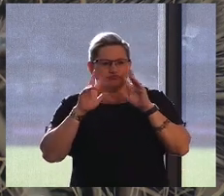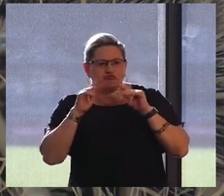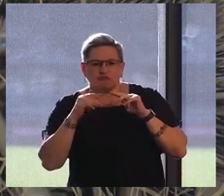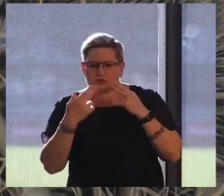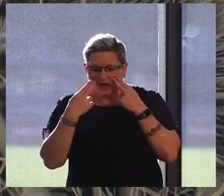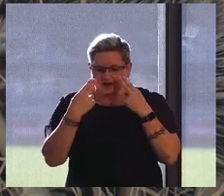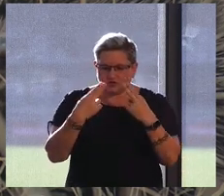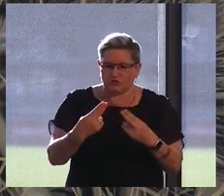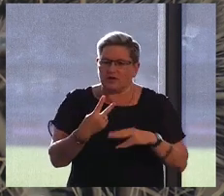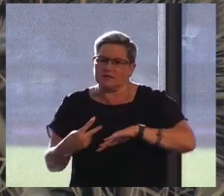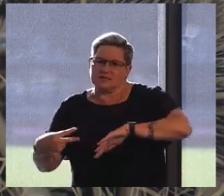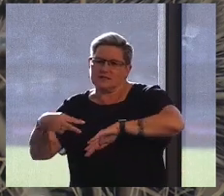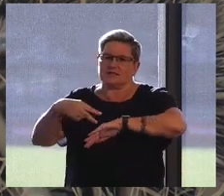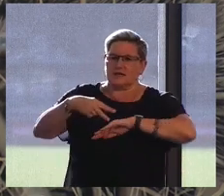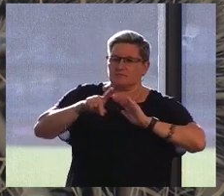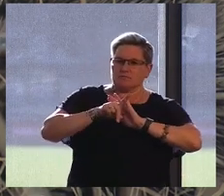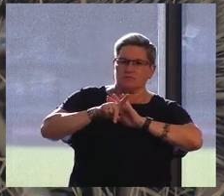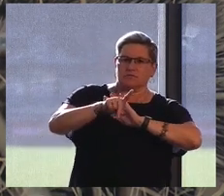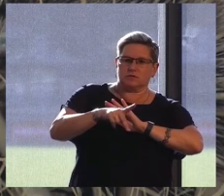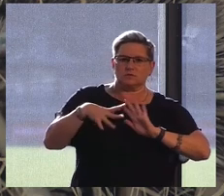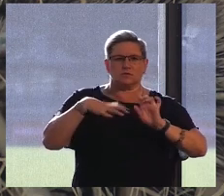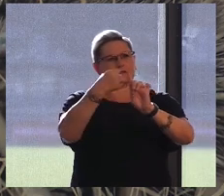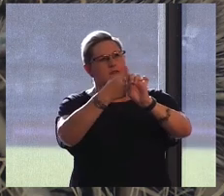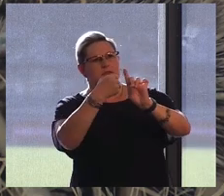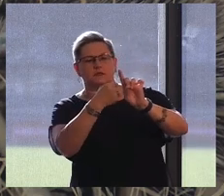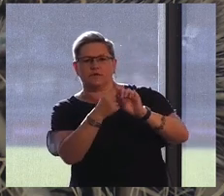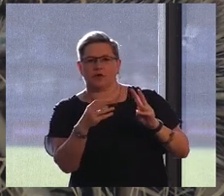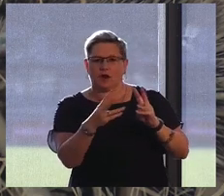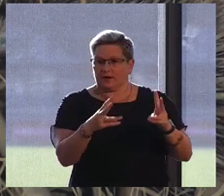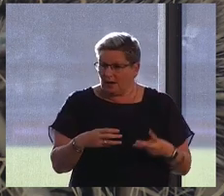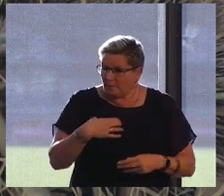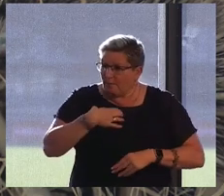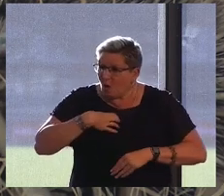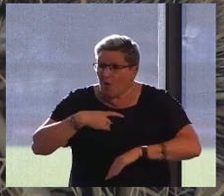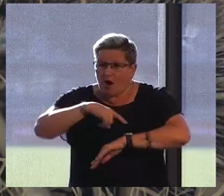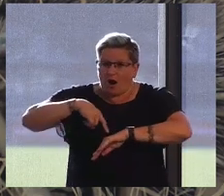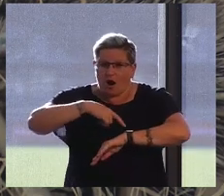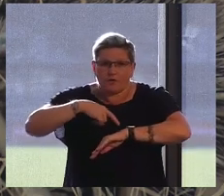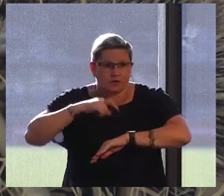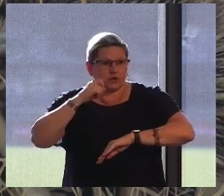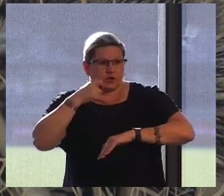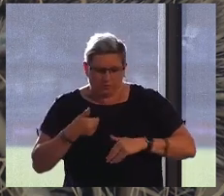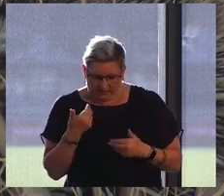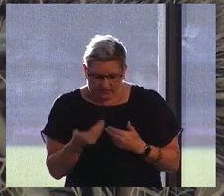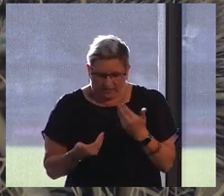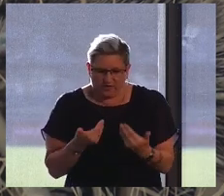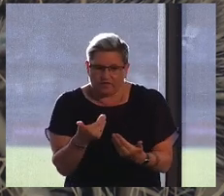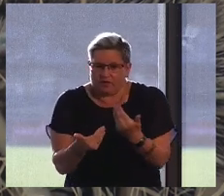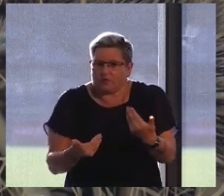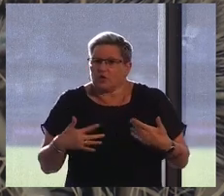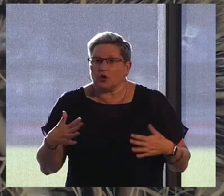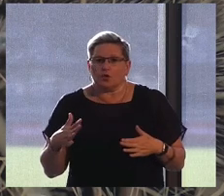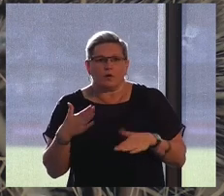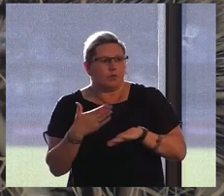and also how many more hours you're going to give to this work. It will be the work of all of our lifetimes, and we'll be doing it